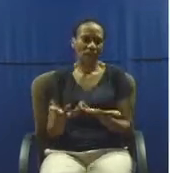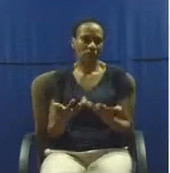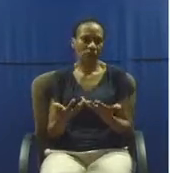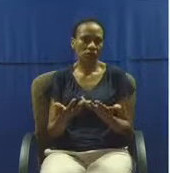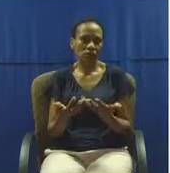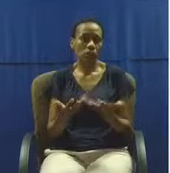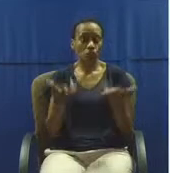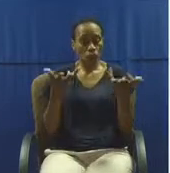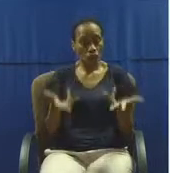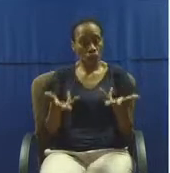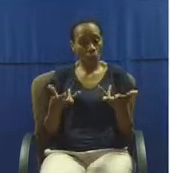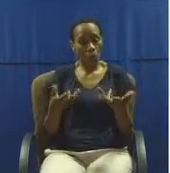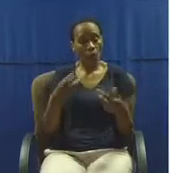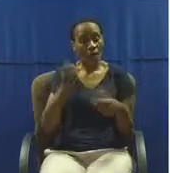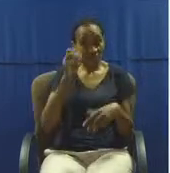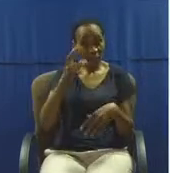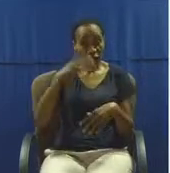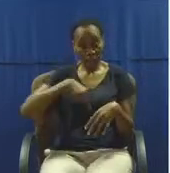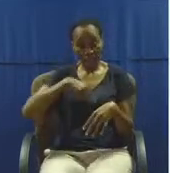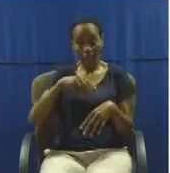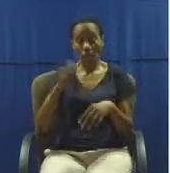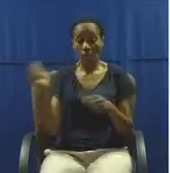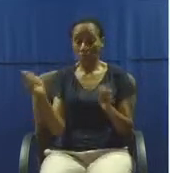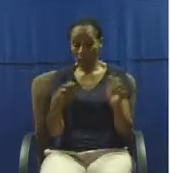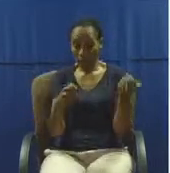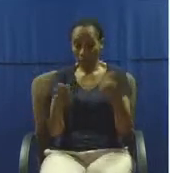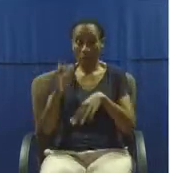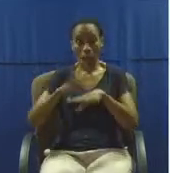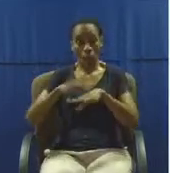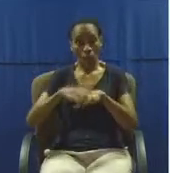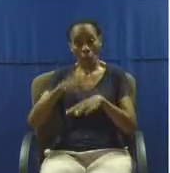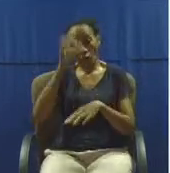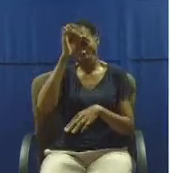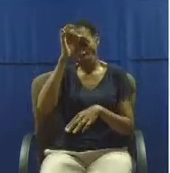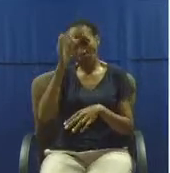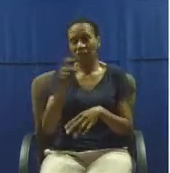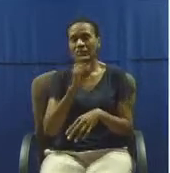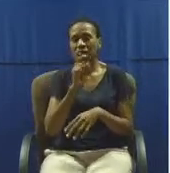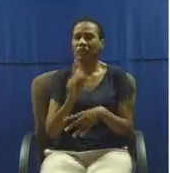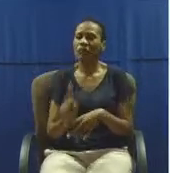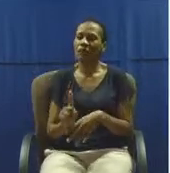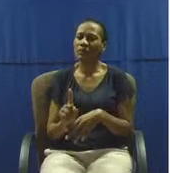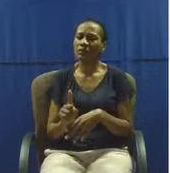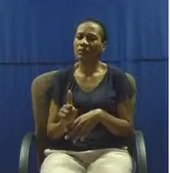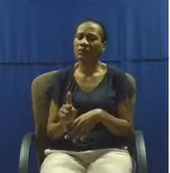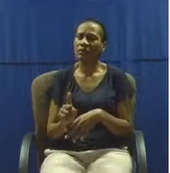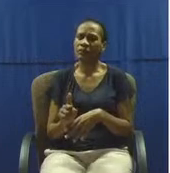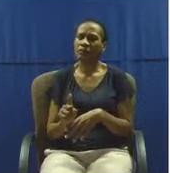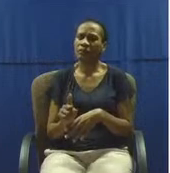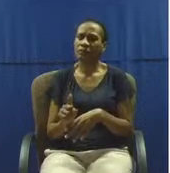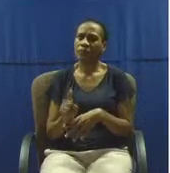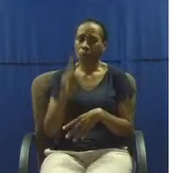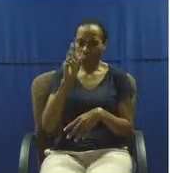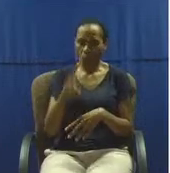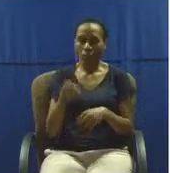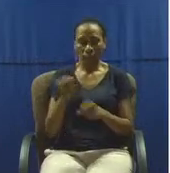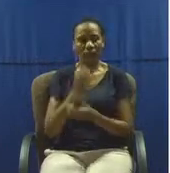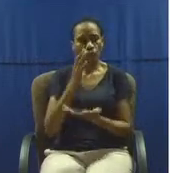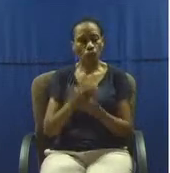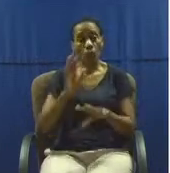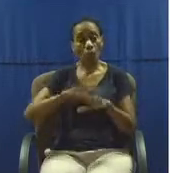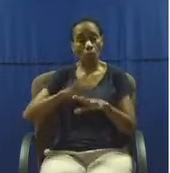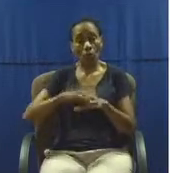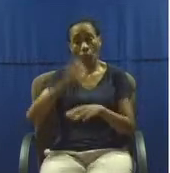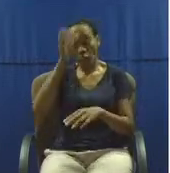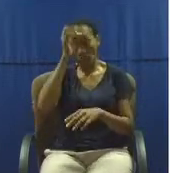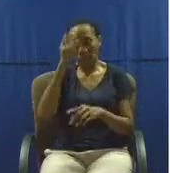and by bringing in more police, we will be able to edge more and more towards having police being visible